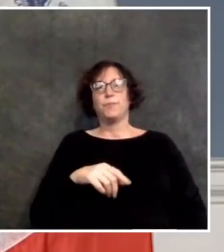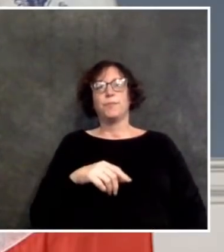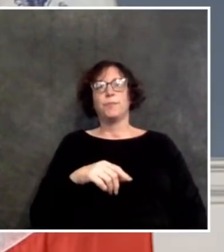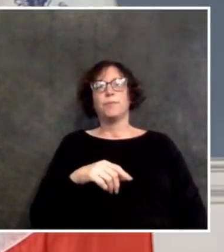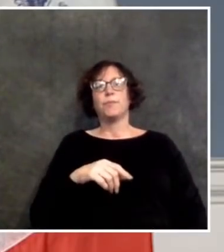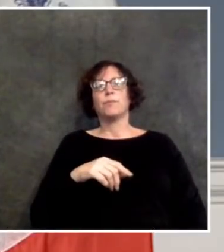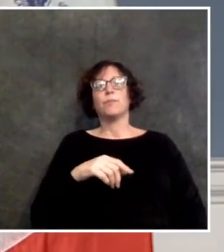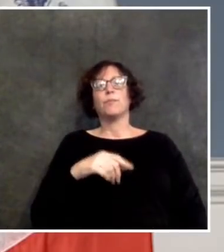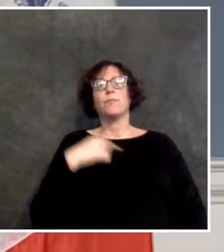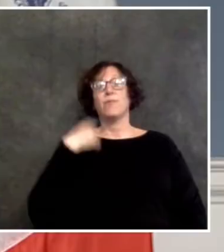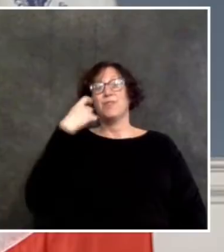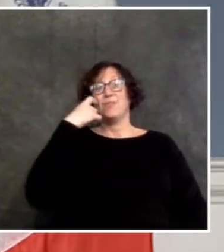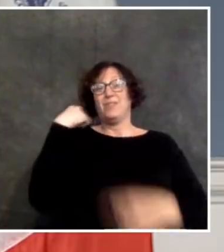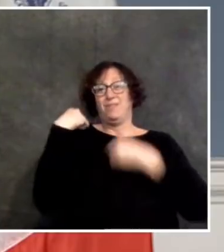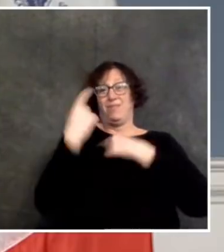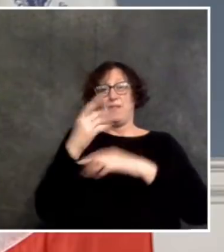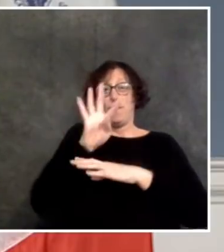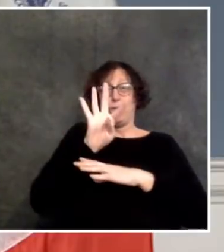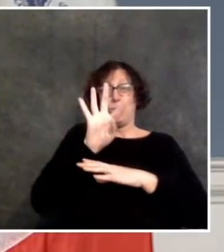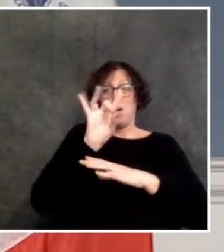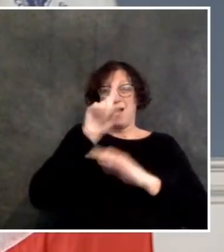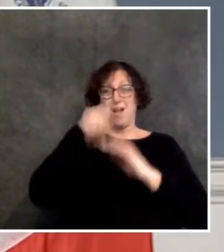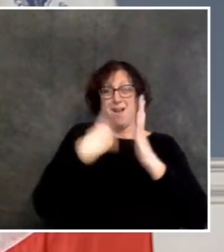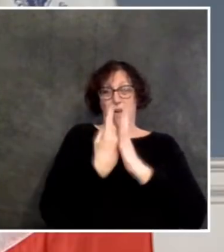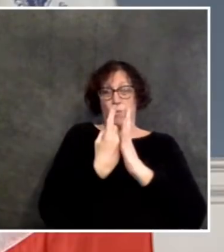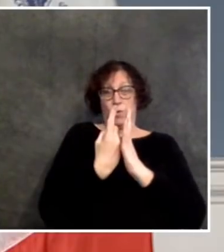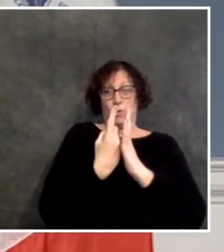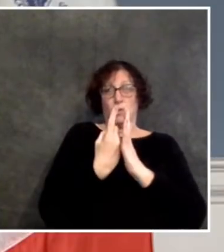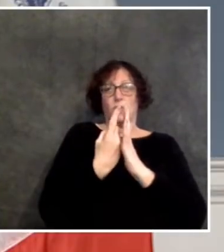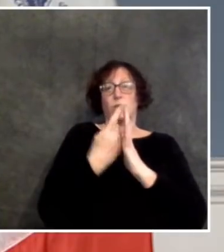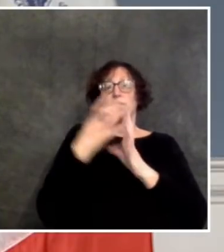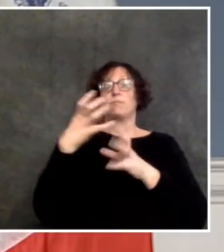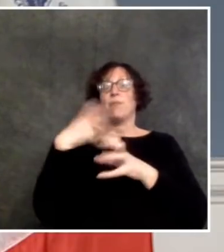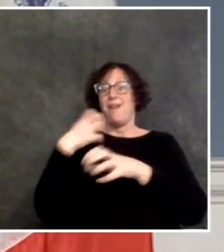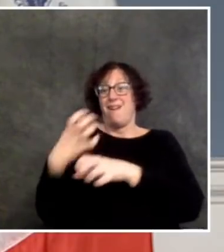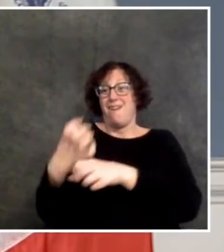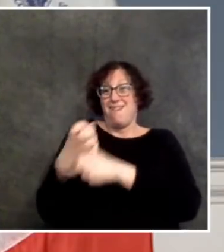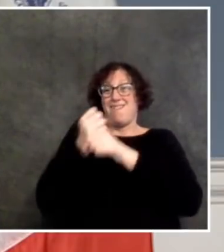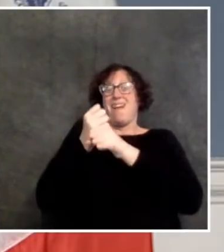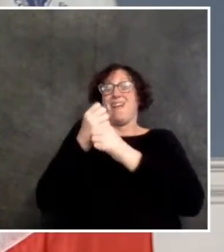has gotten the information, analyzed the information, and provided this